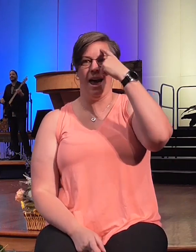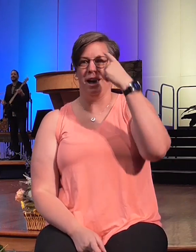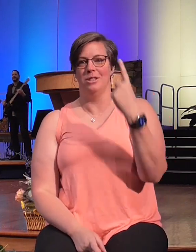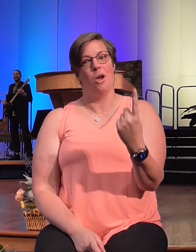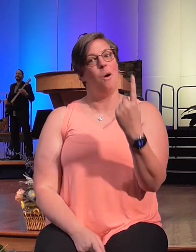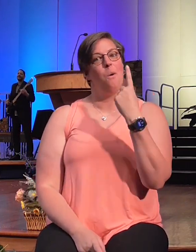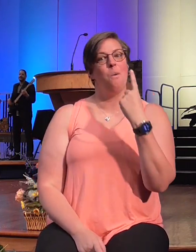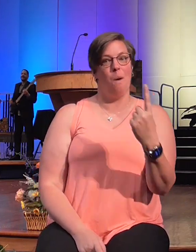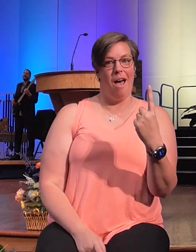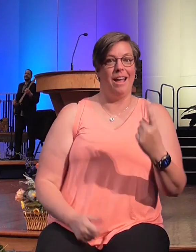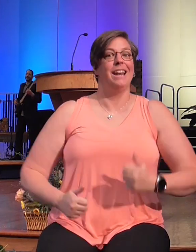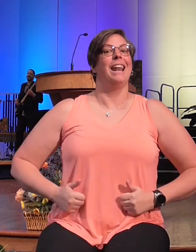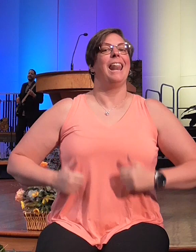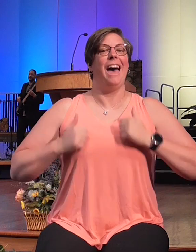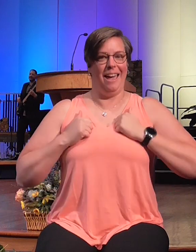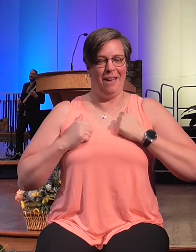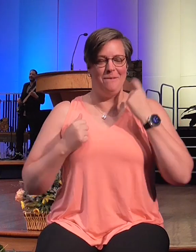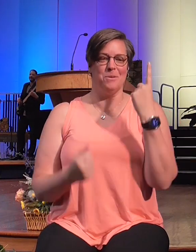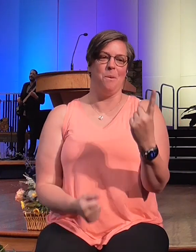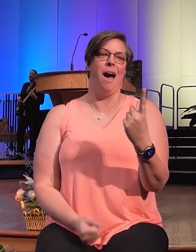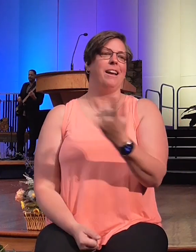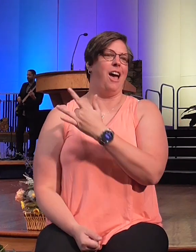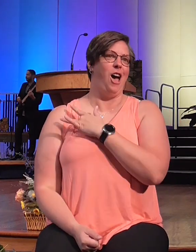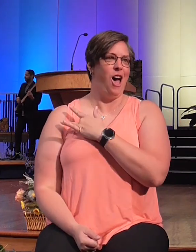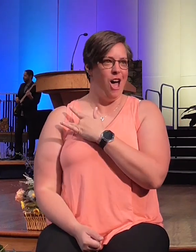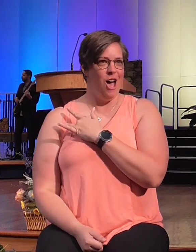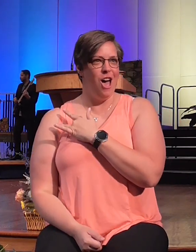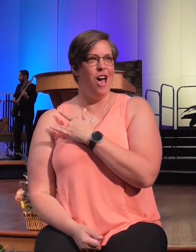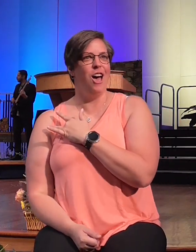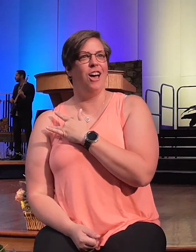One mind, one life, one